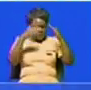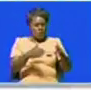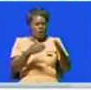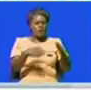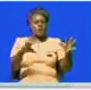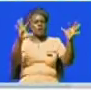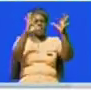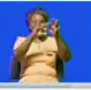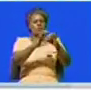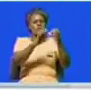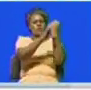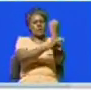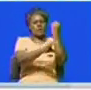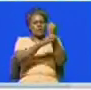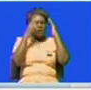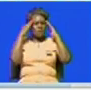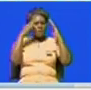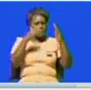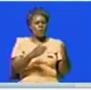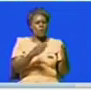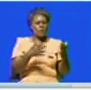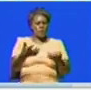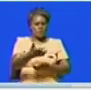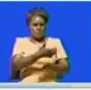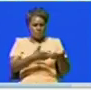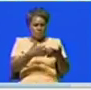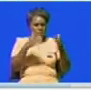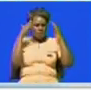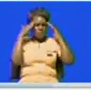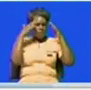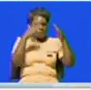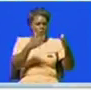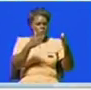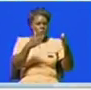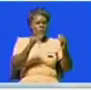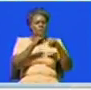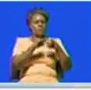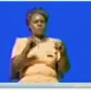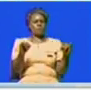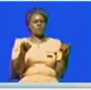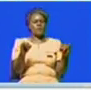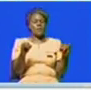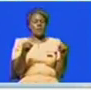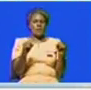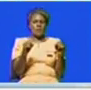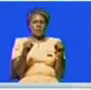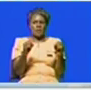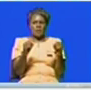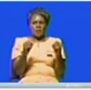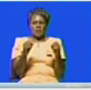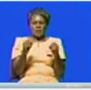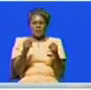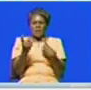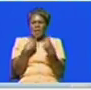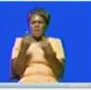the unity of the country. We need to commit to cohesion, and we need to commit to transparency. As long as we pay lip service to only